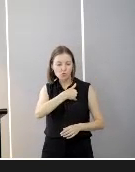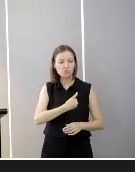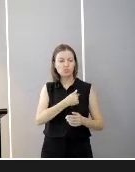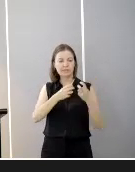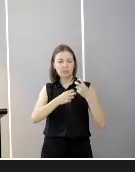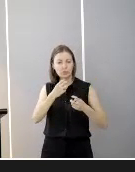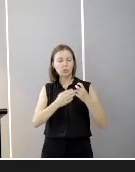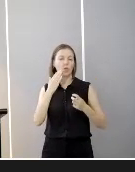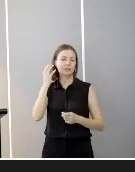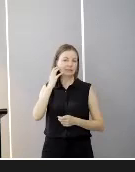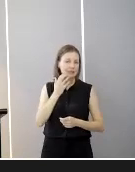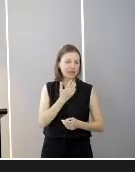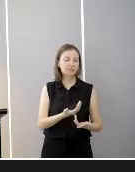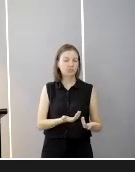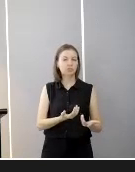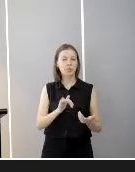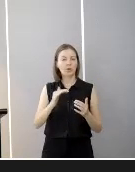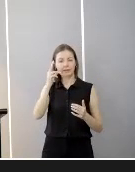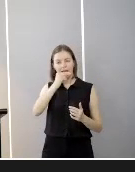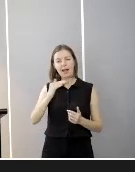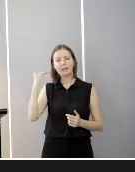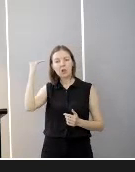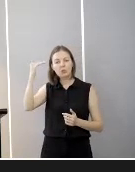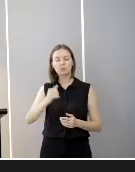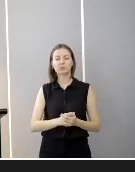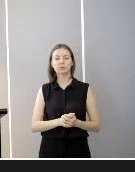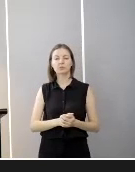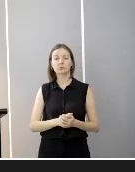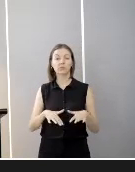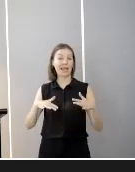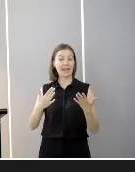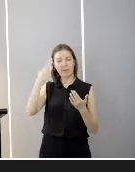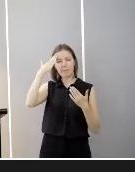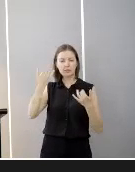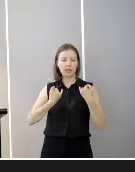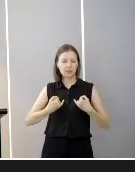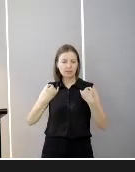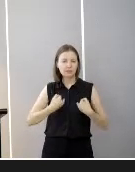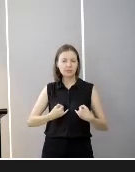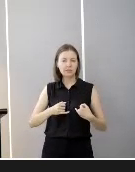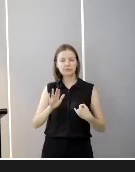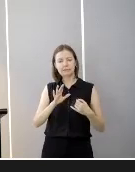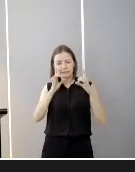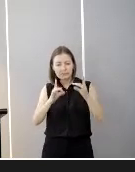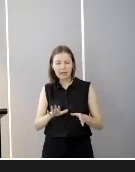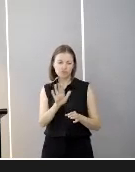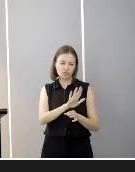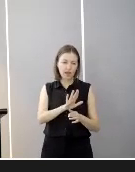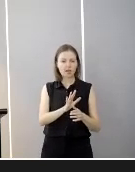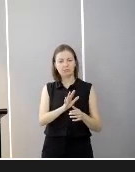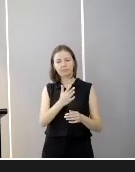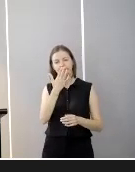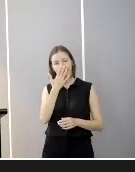and young adulthood. And down the very bottom, you see that any mental illness typically emerges around the age of 15.